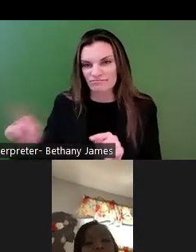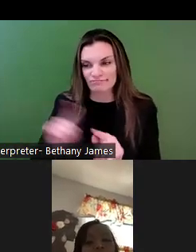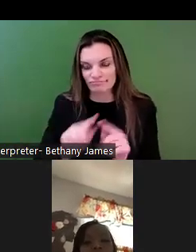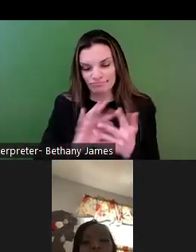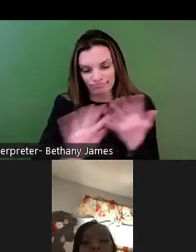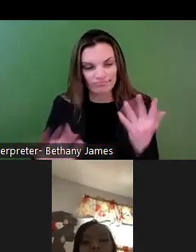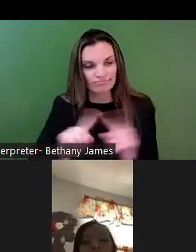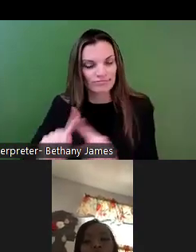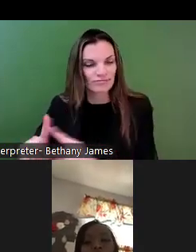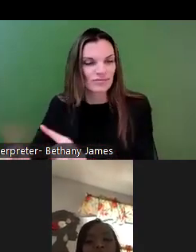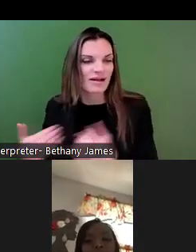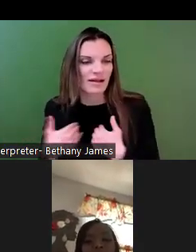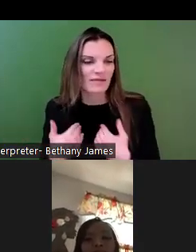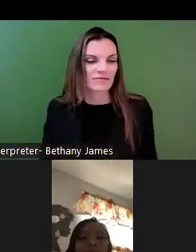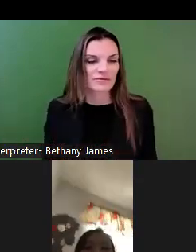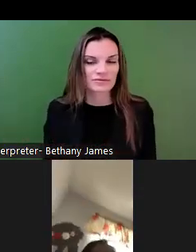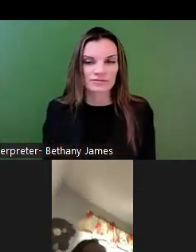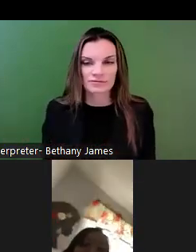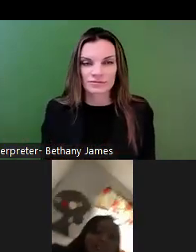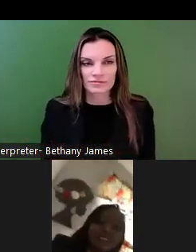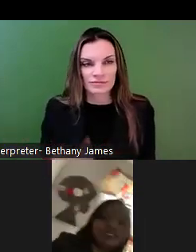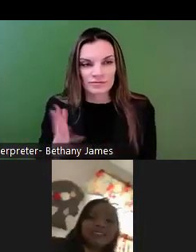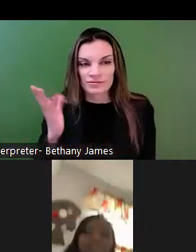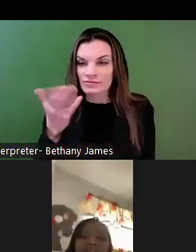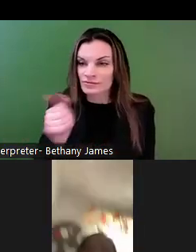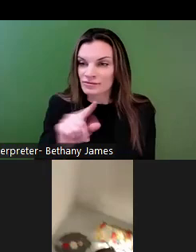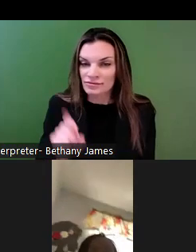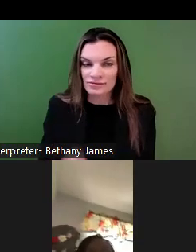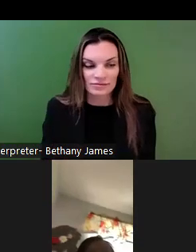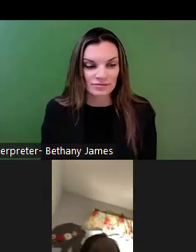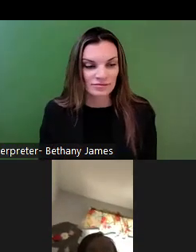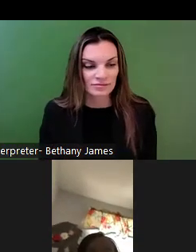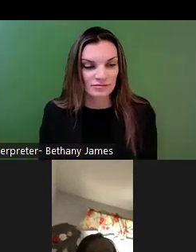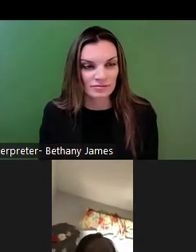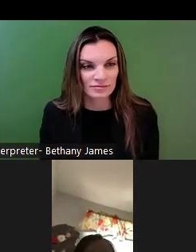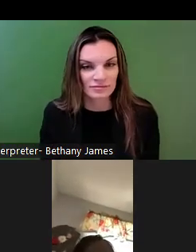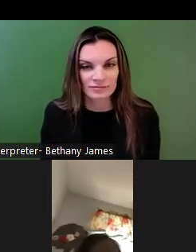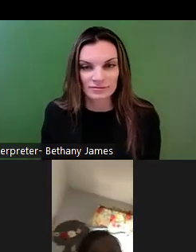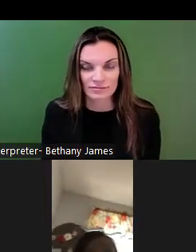as well. And that'll be the end of my presentation. Any questions?